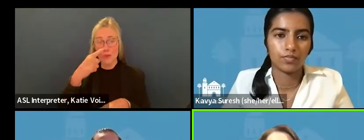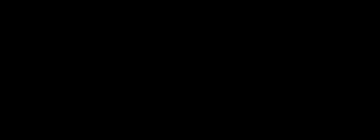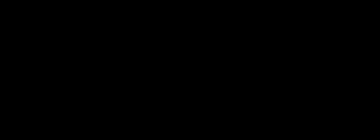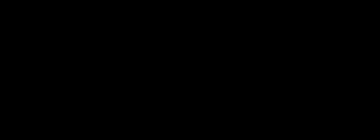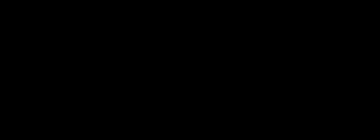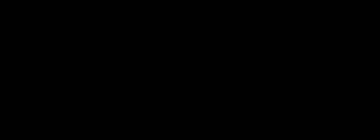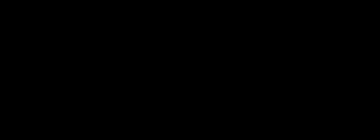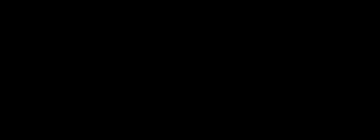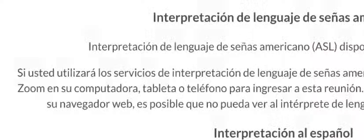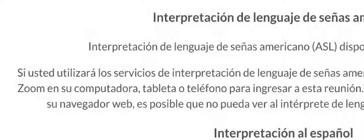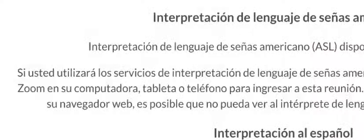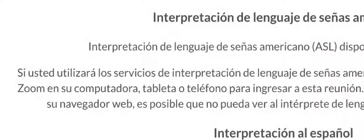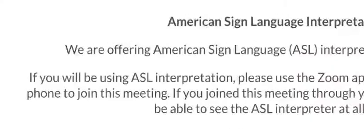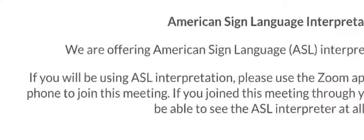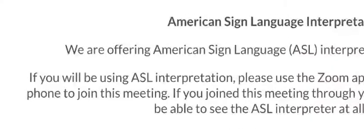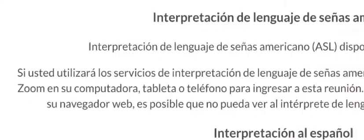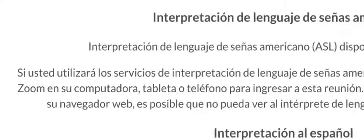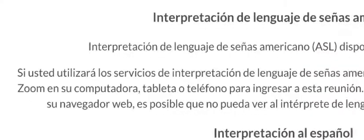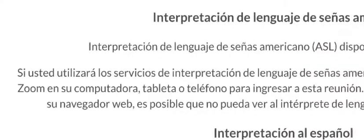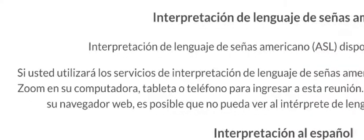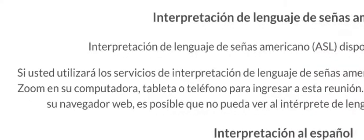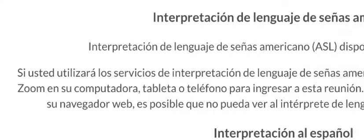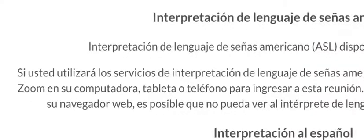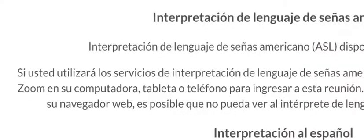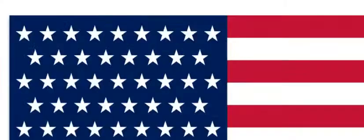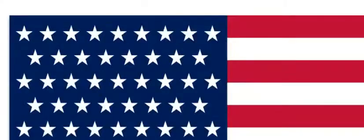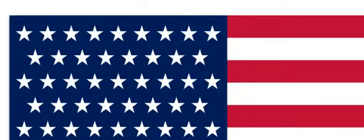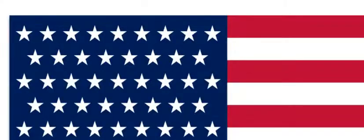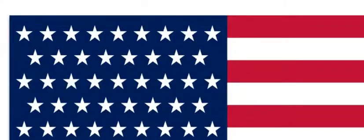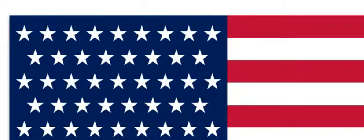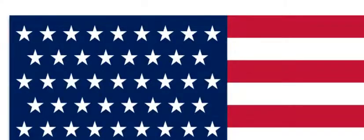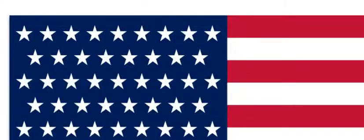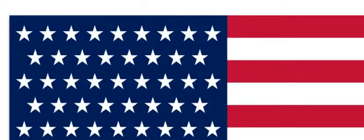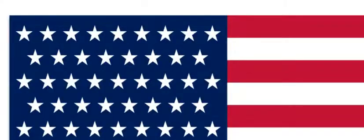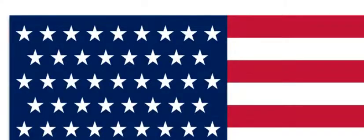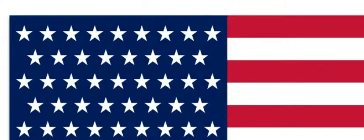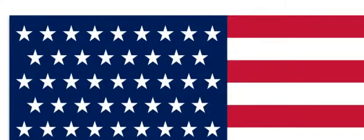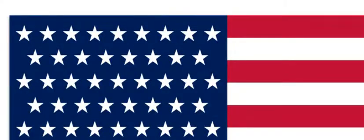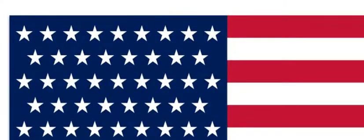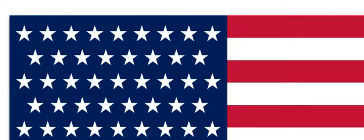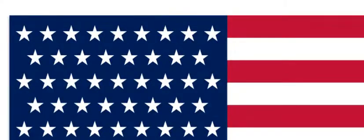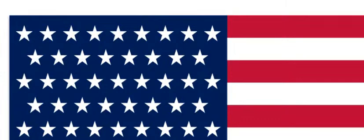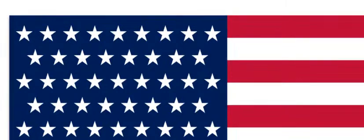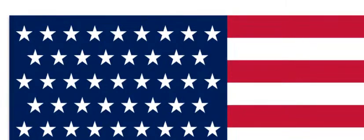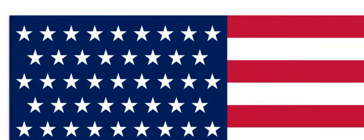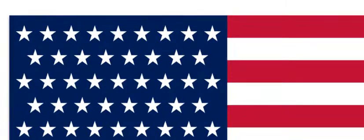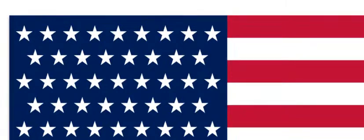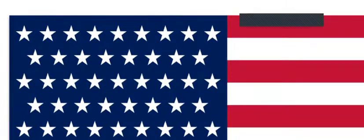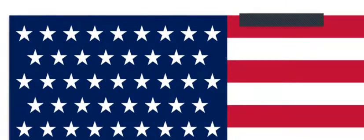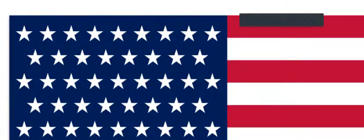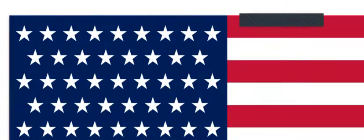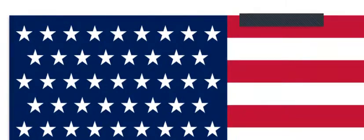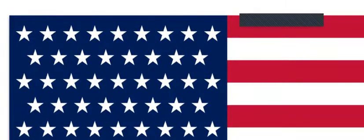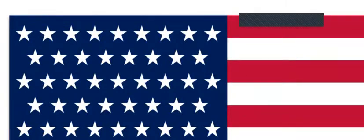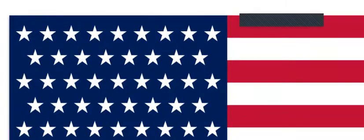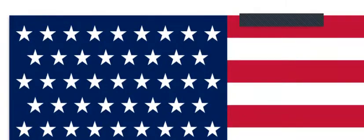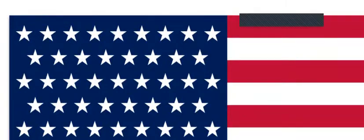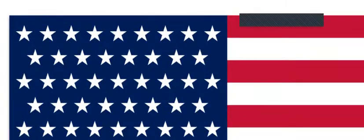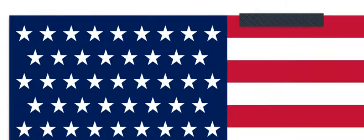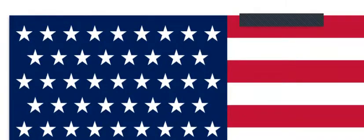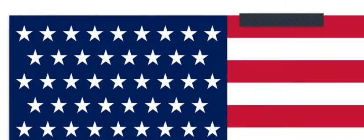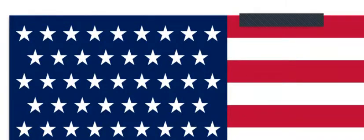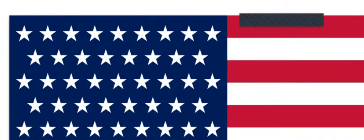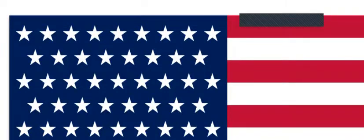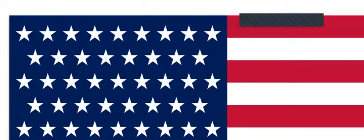Absolutely. Good evening, everyone. And Sandra will put up a flag for us. Everybody, please put your right hand over your heart. Ready, begin.